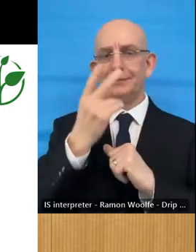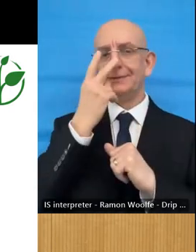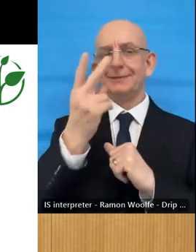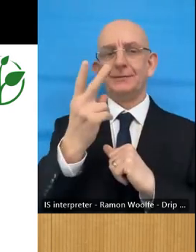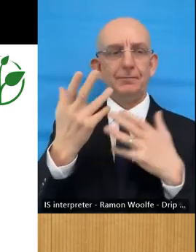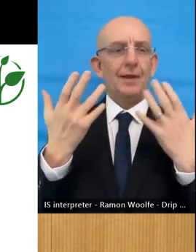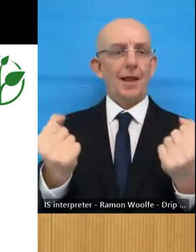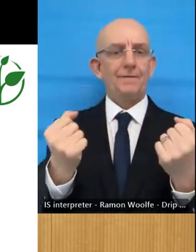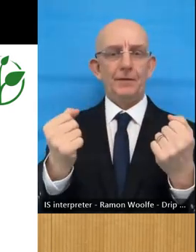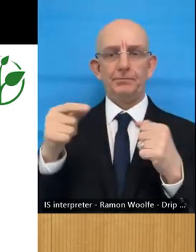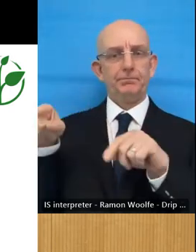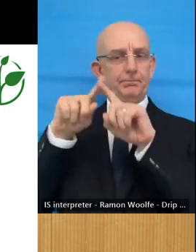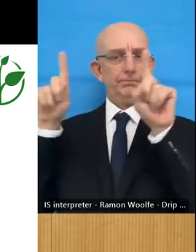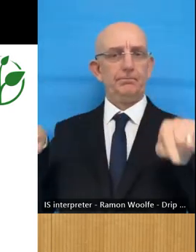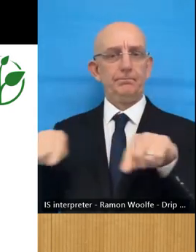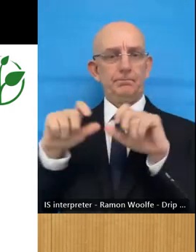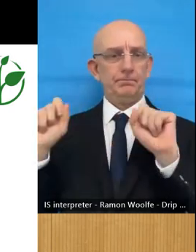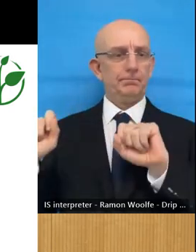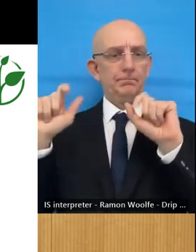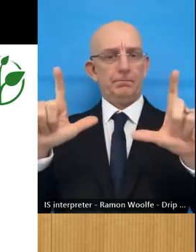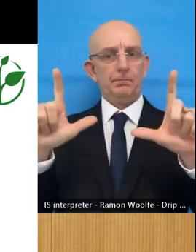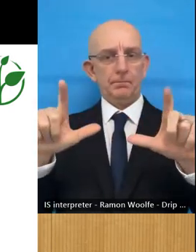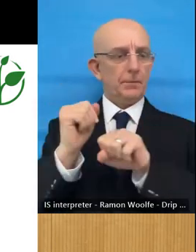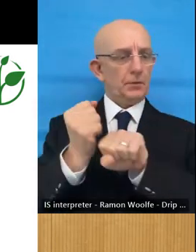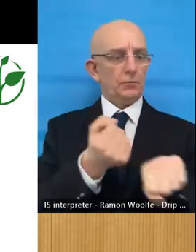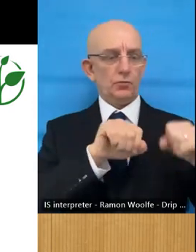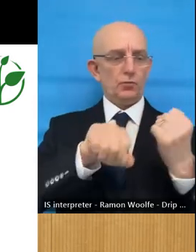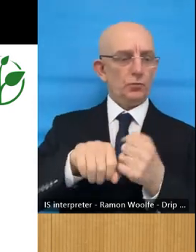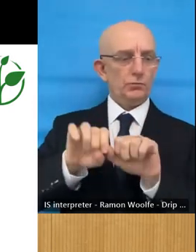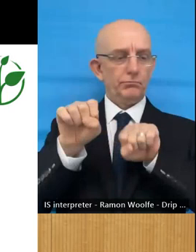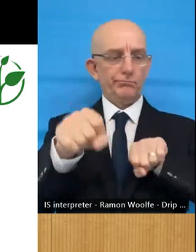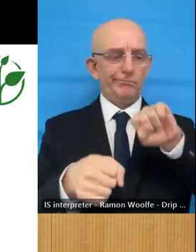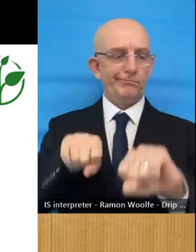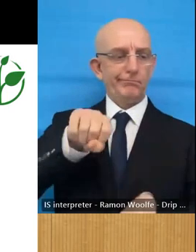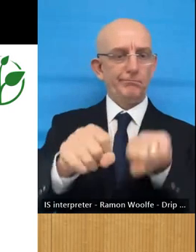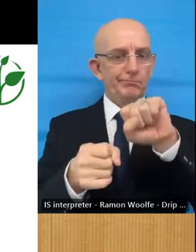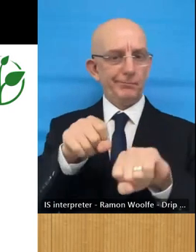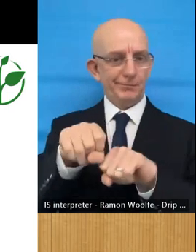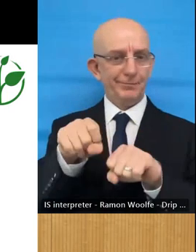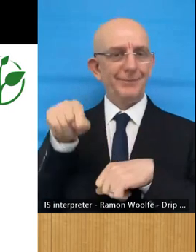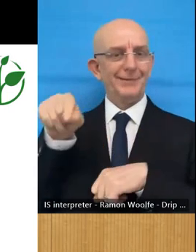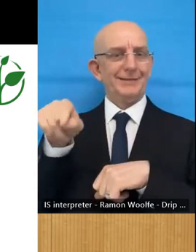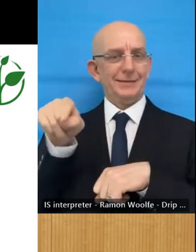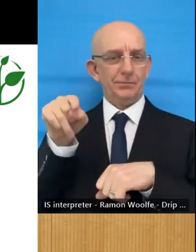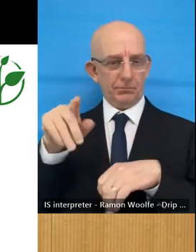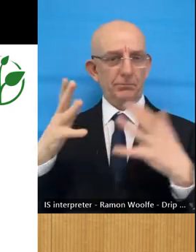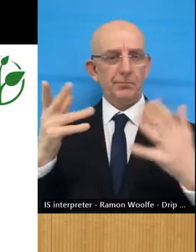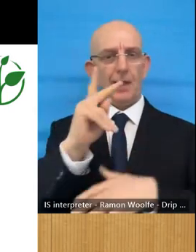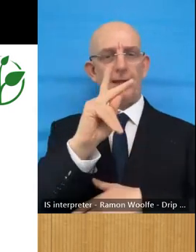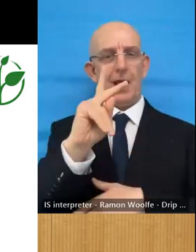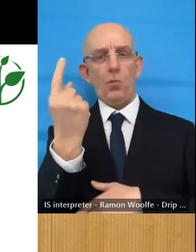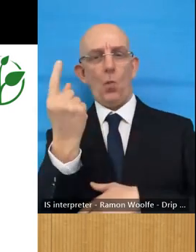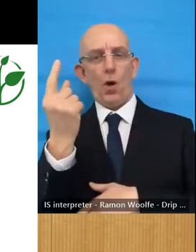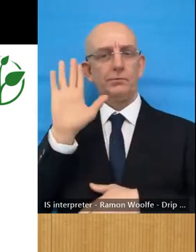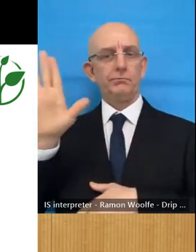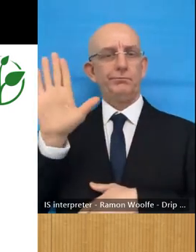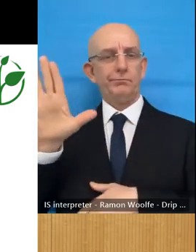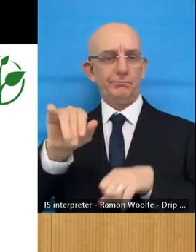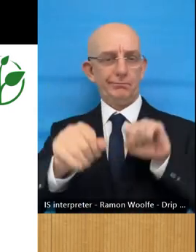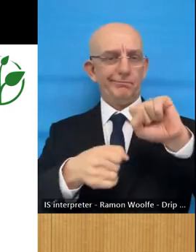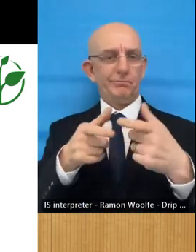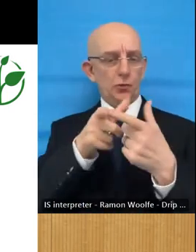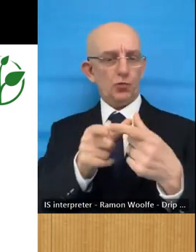2D, showcasing a side view of the sleek and streamlined racing kayak. Now a little bit more about me. I'm one of